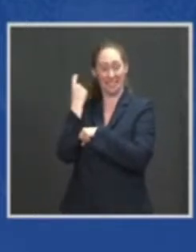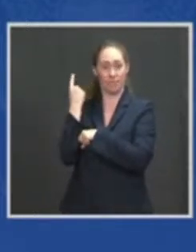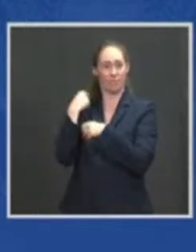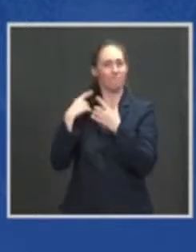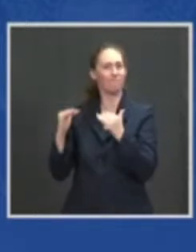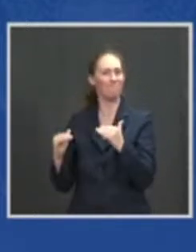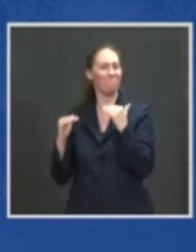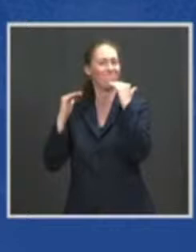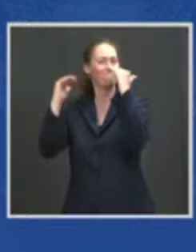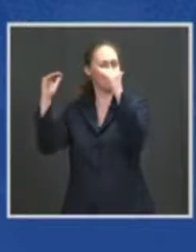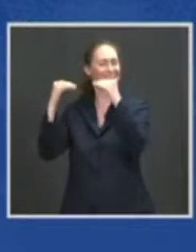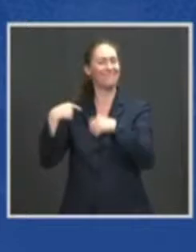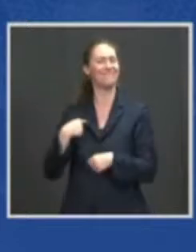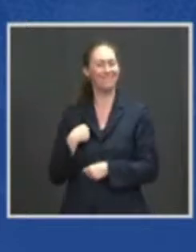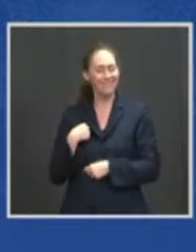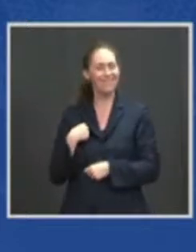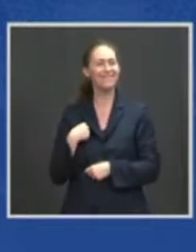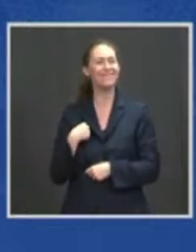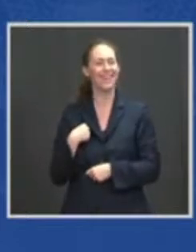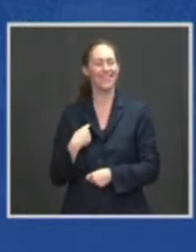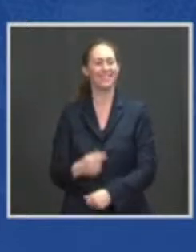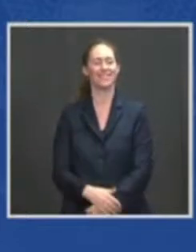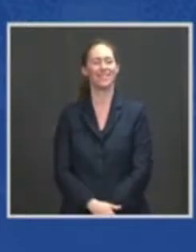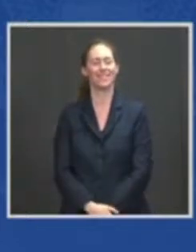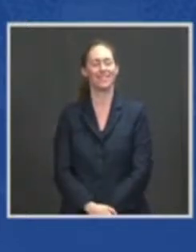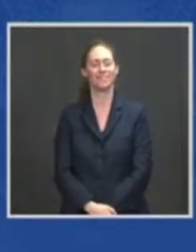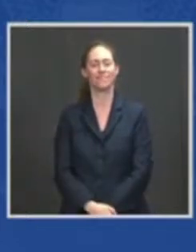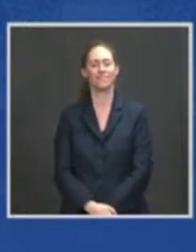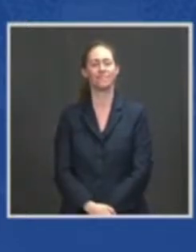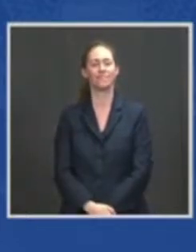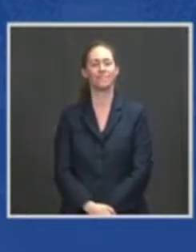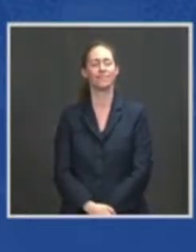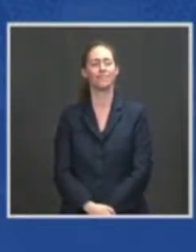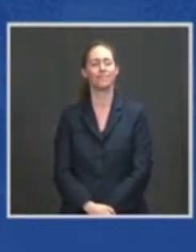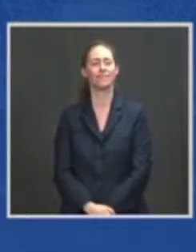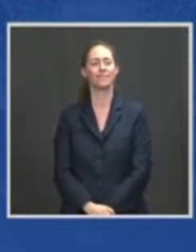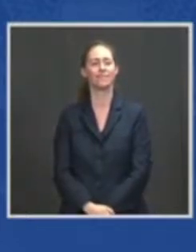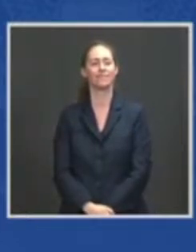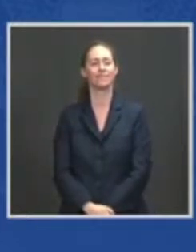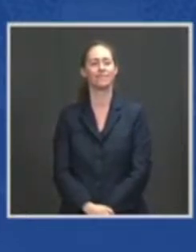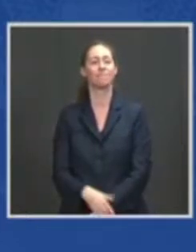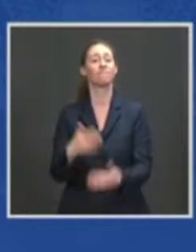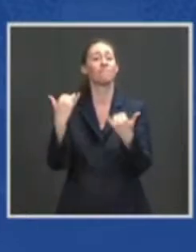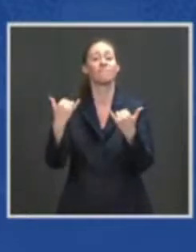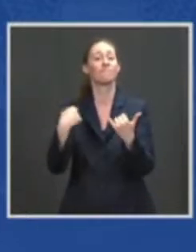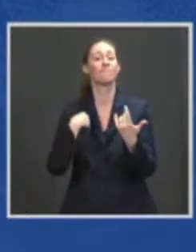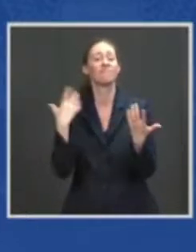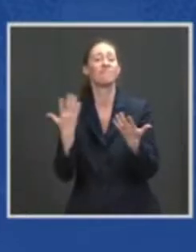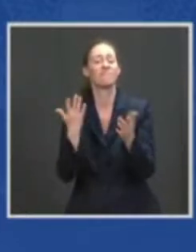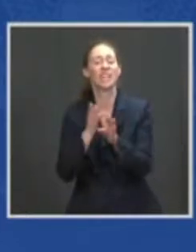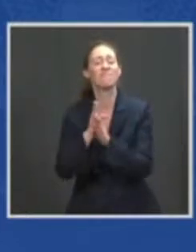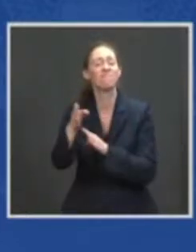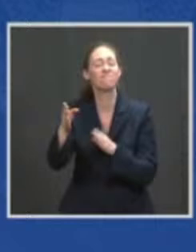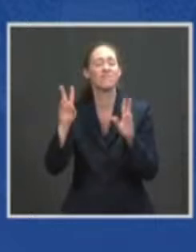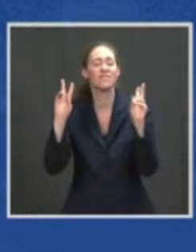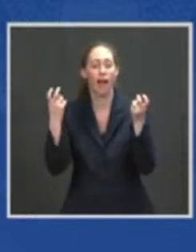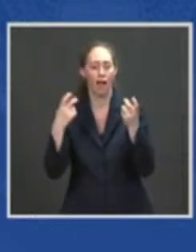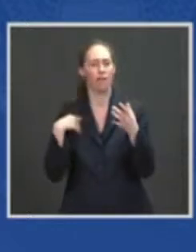I was put in as a fittings coordinator. I learned everything there is to know